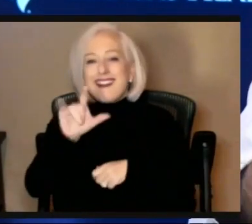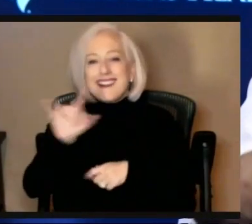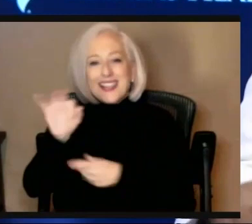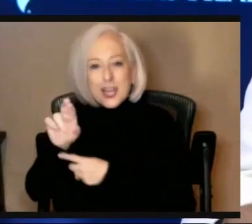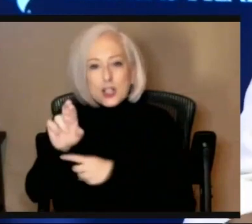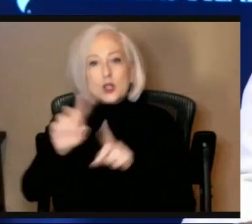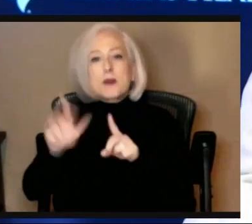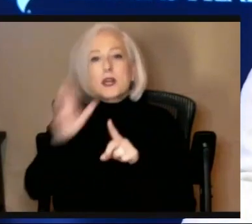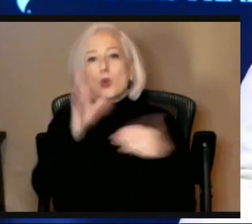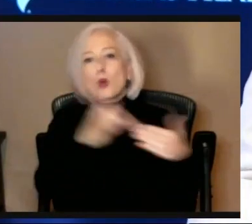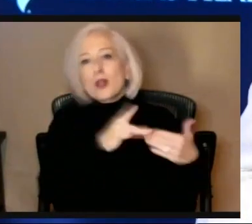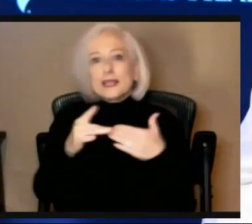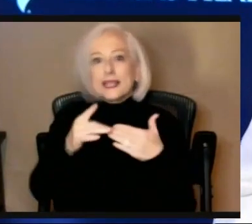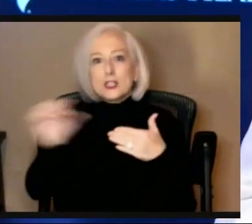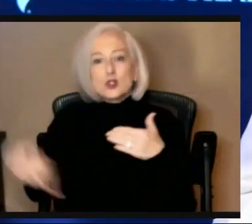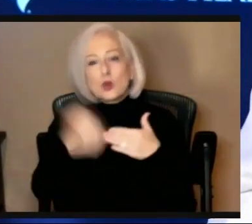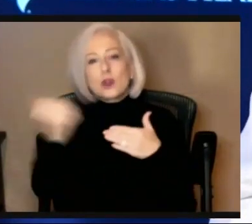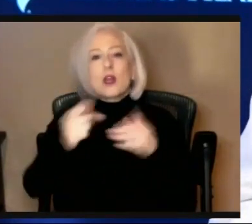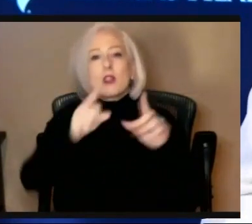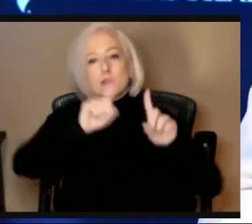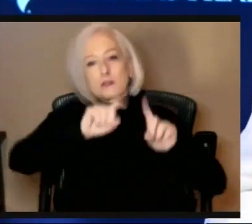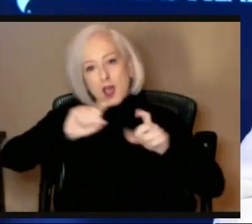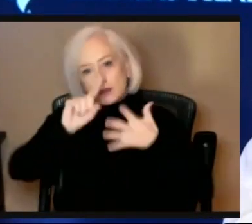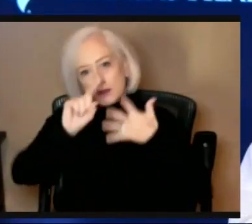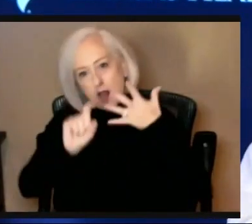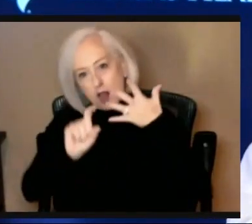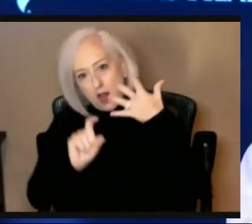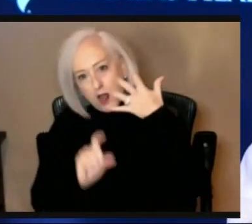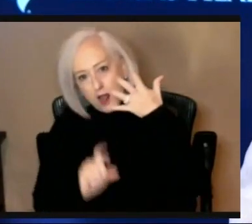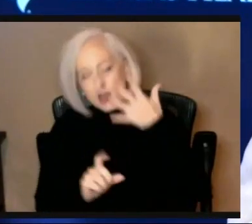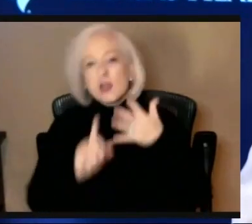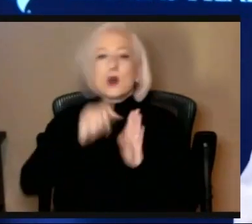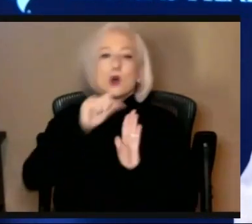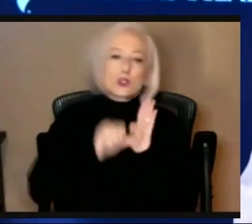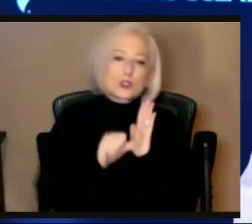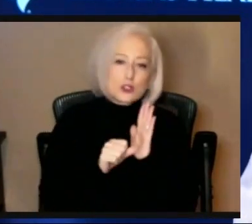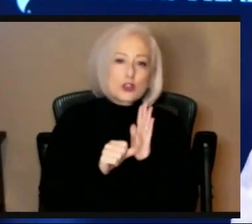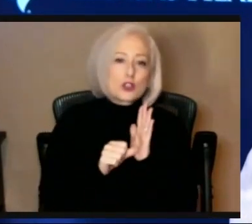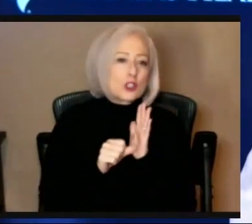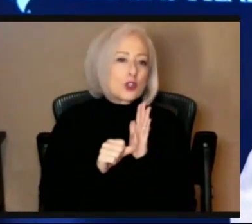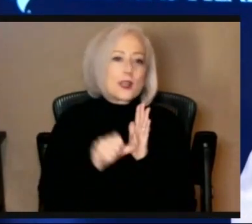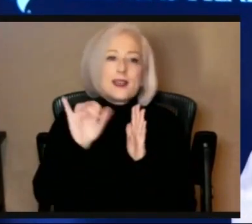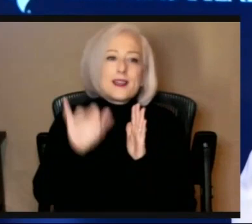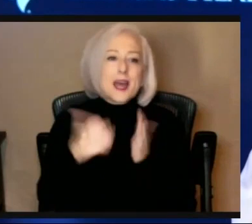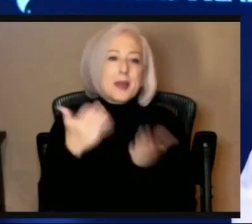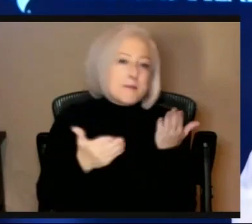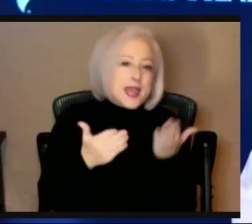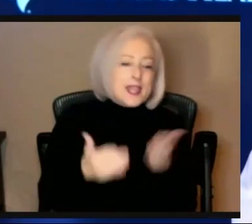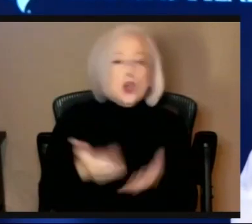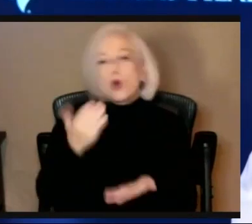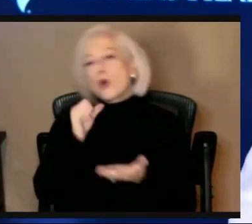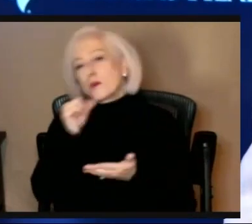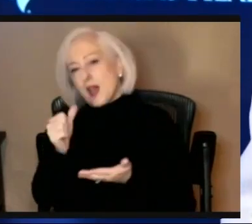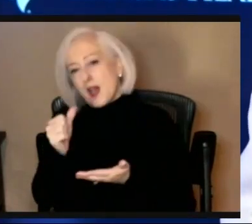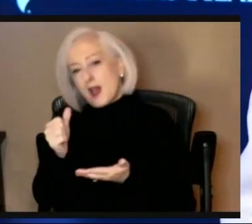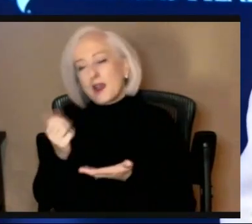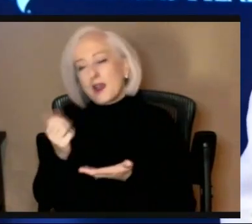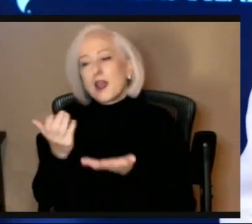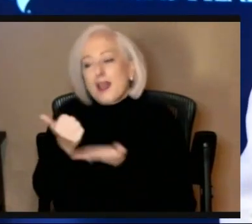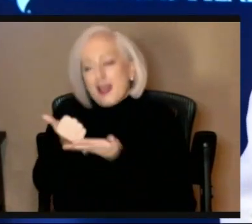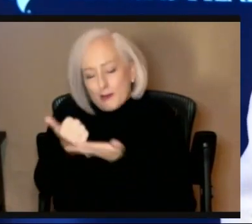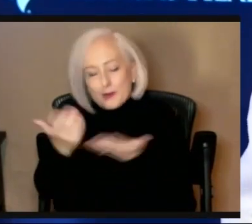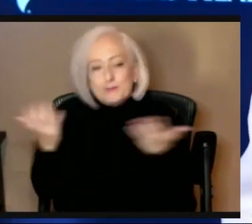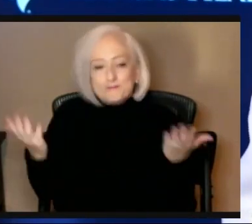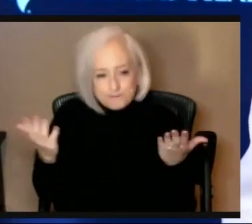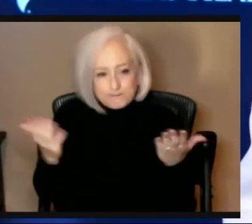whole bunch of additional testing, perhaps surgery, that may or may not be helpful. So the current data is